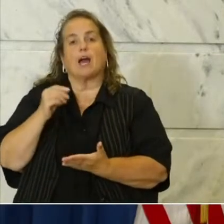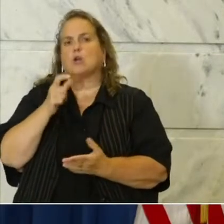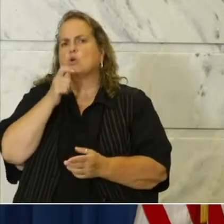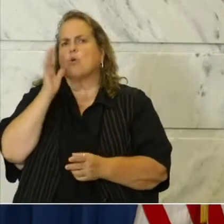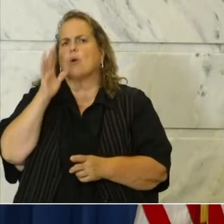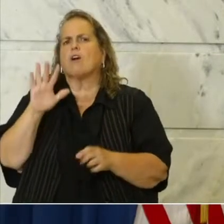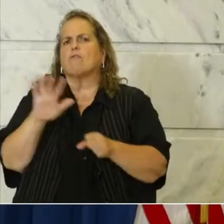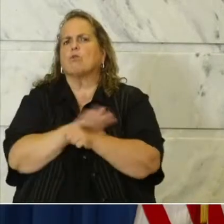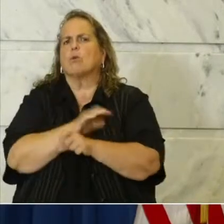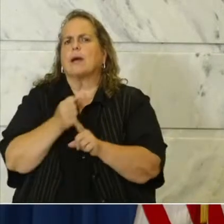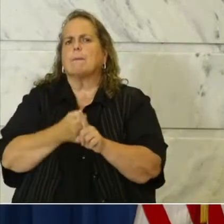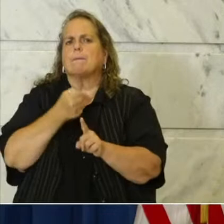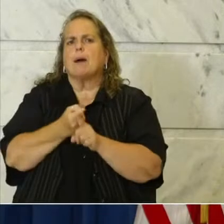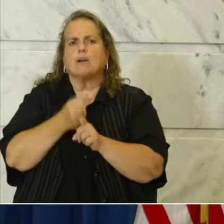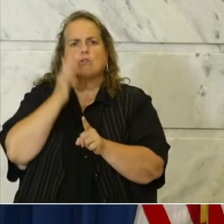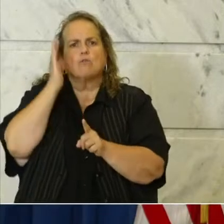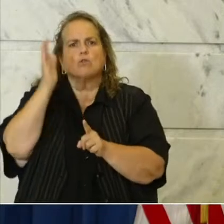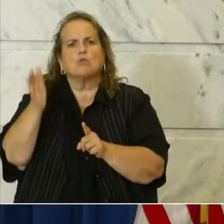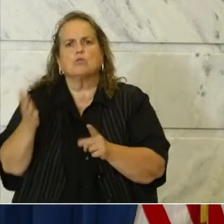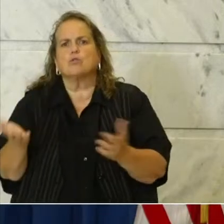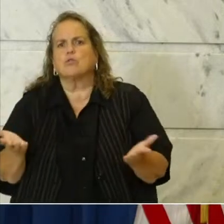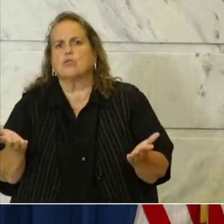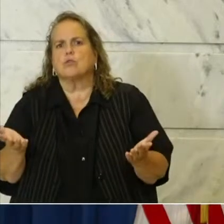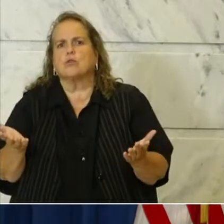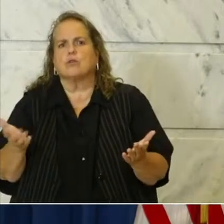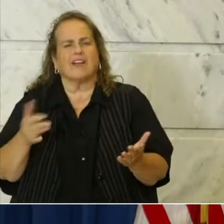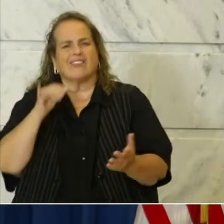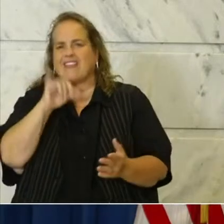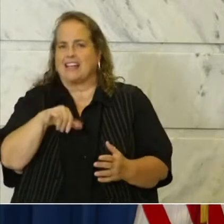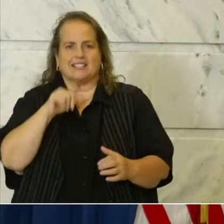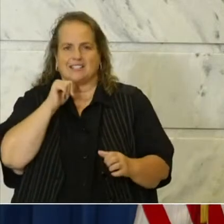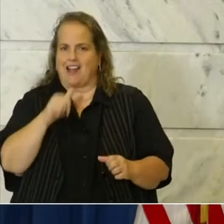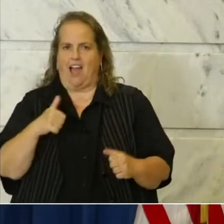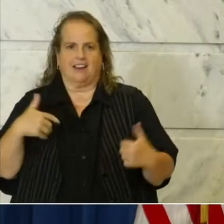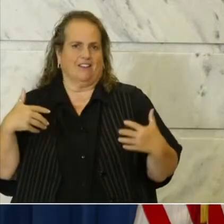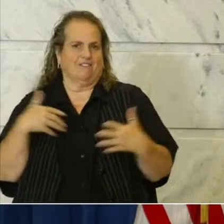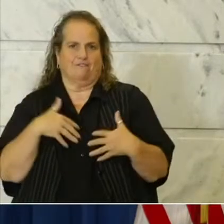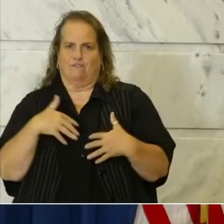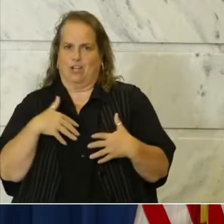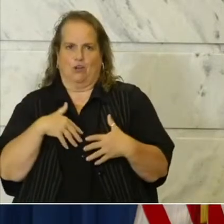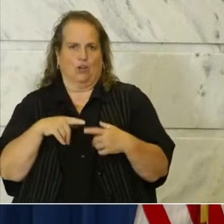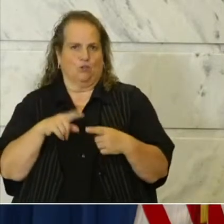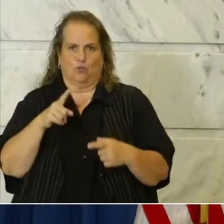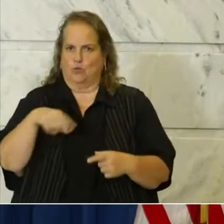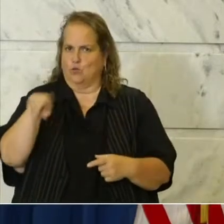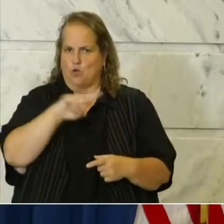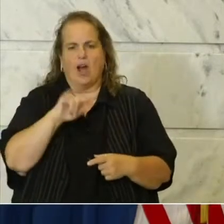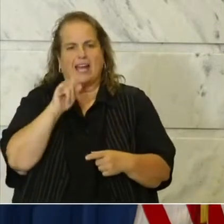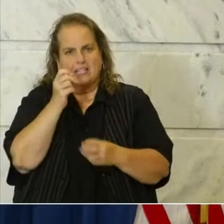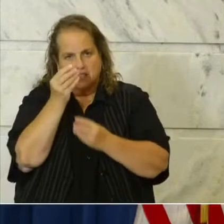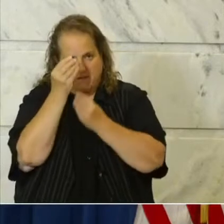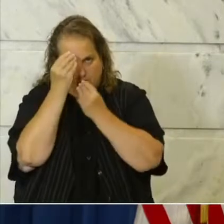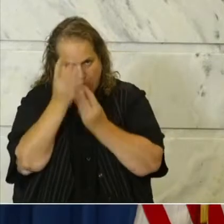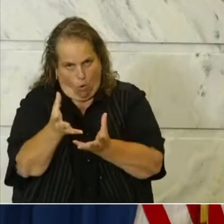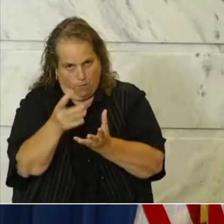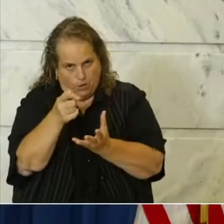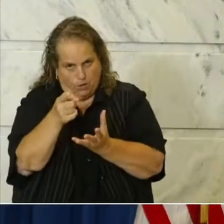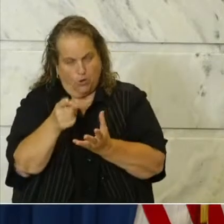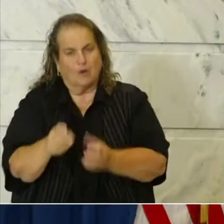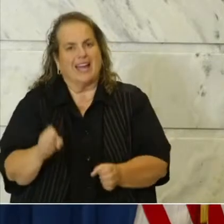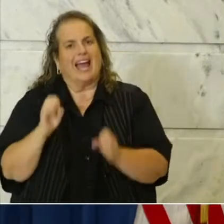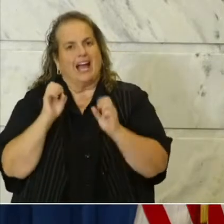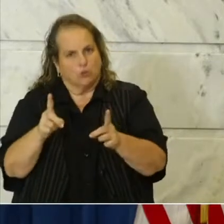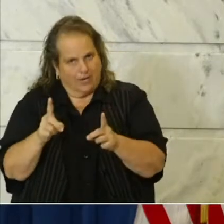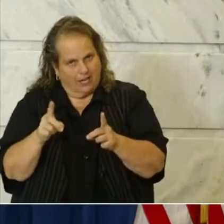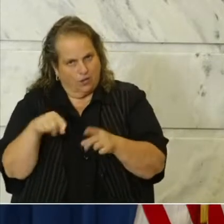long-term consequences. I don't consider that fear-mongering. I consider it informing, and I think people need to be informed that there are a lot